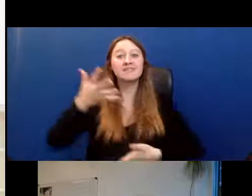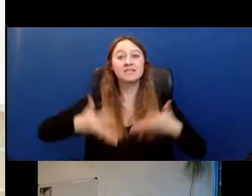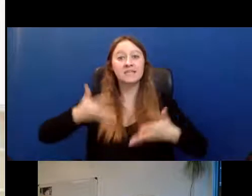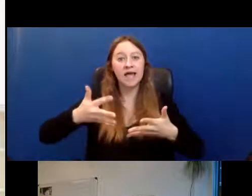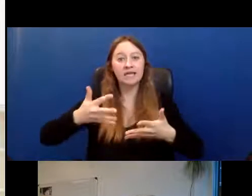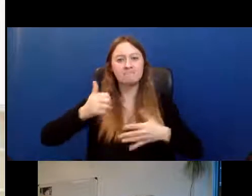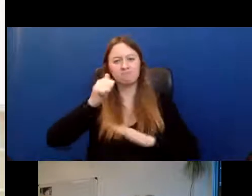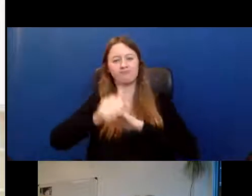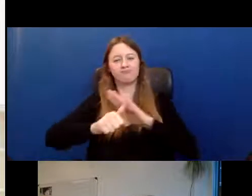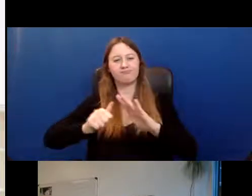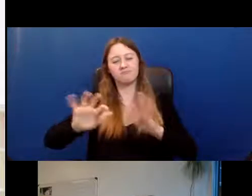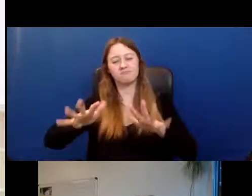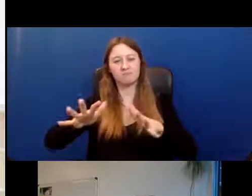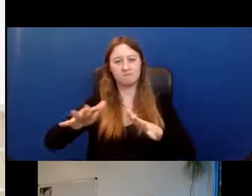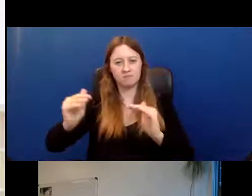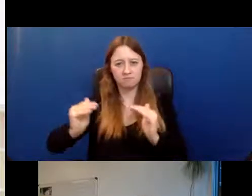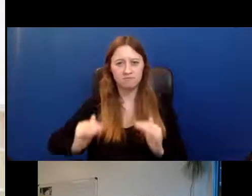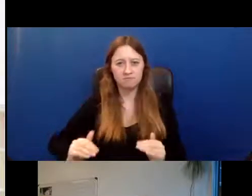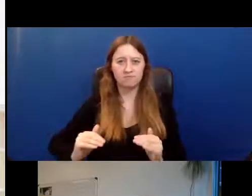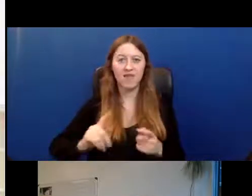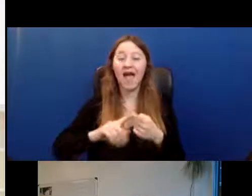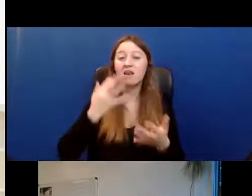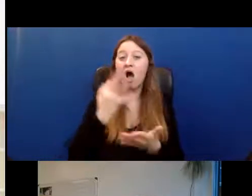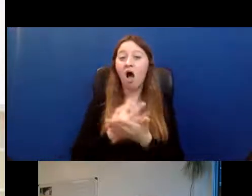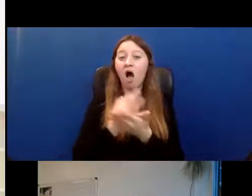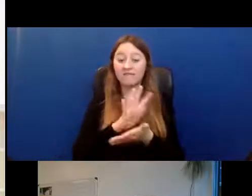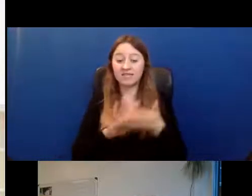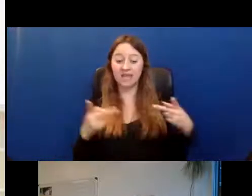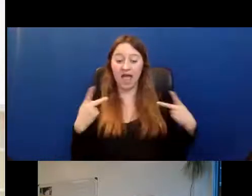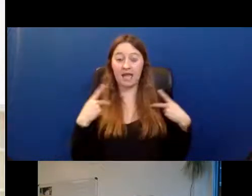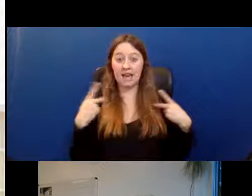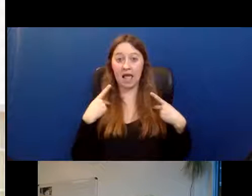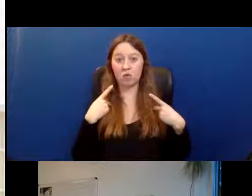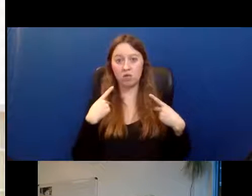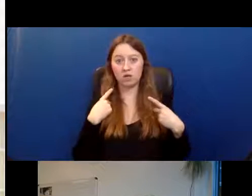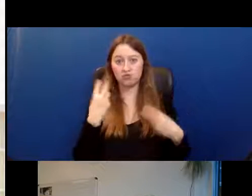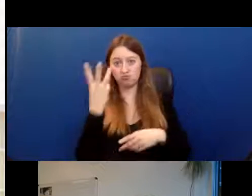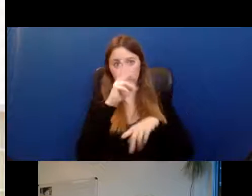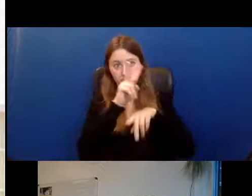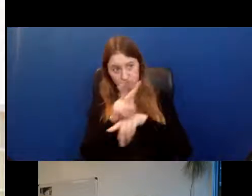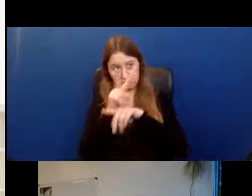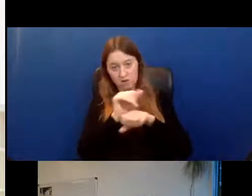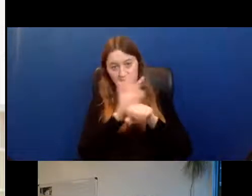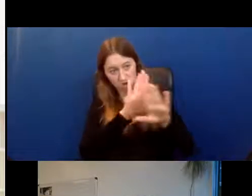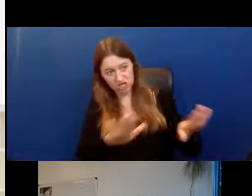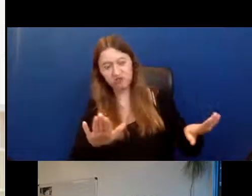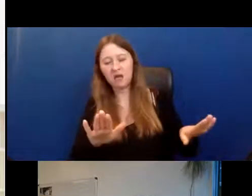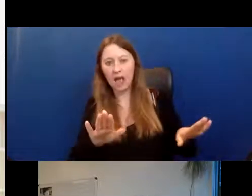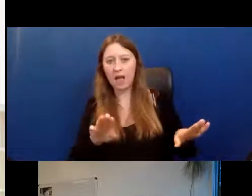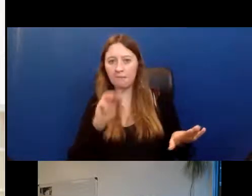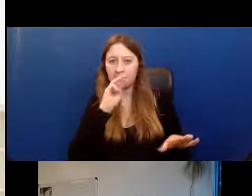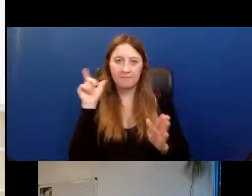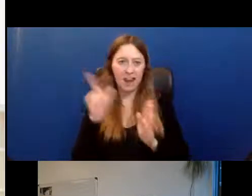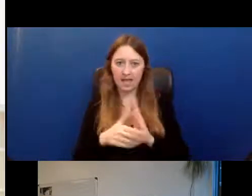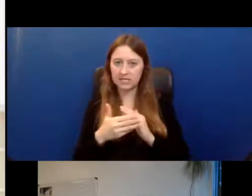parents. And often sign language exposure to children is correspondingly late. So it may well be